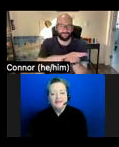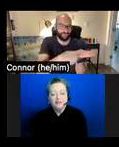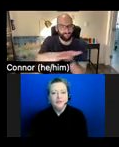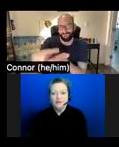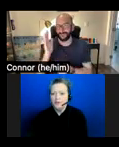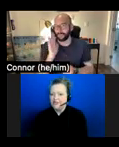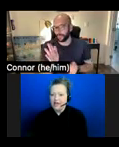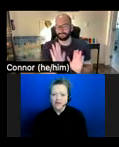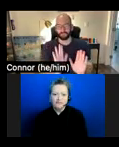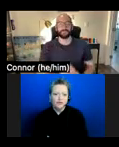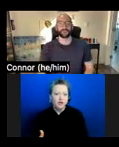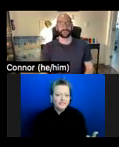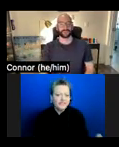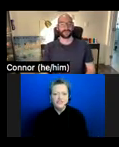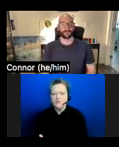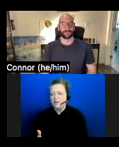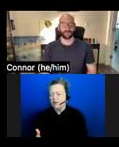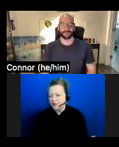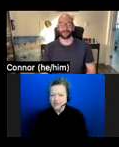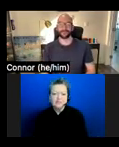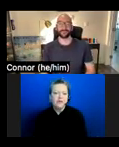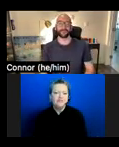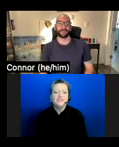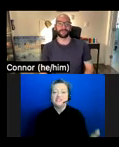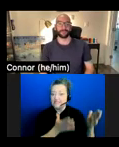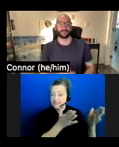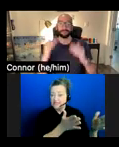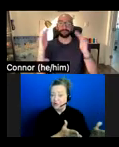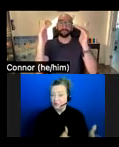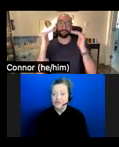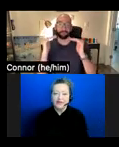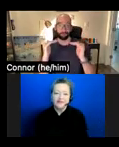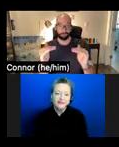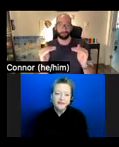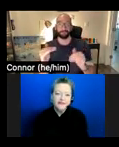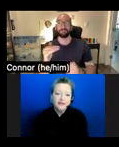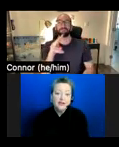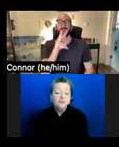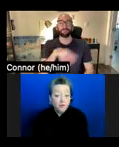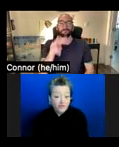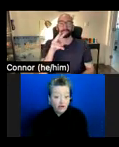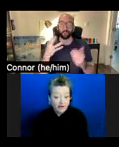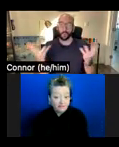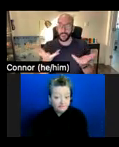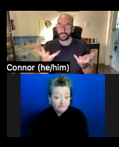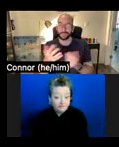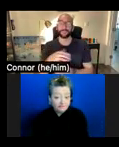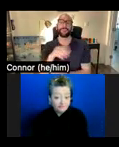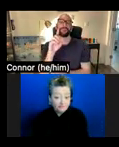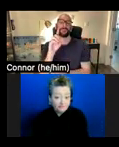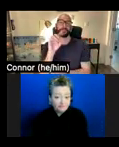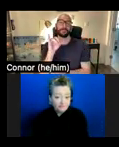And you want to have, conversations, you want to prioritize some conversations. This is how you would do that. Moving on,